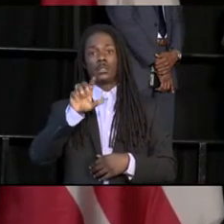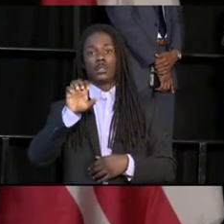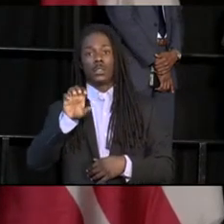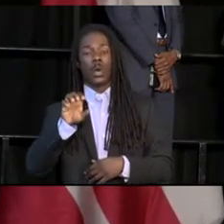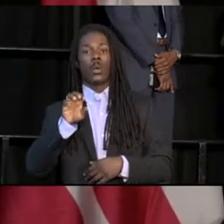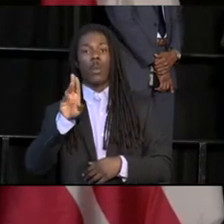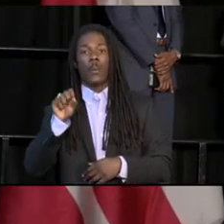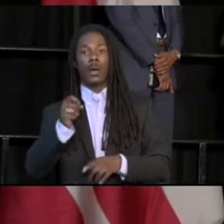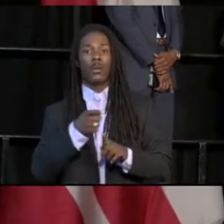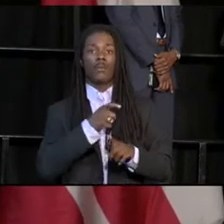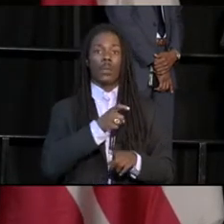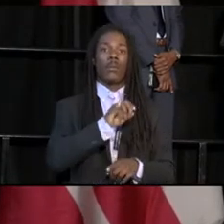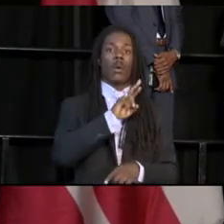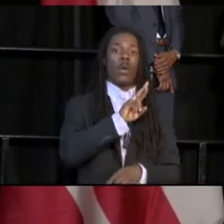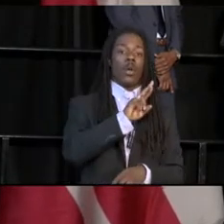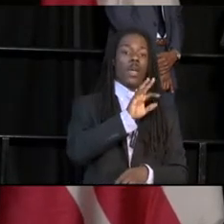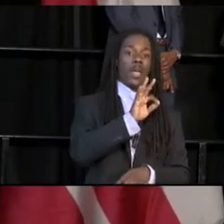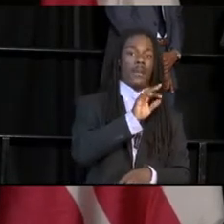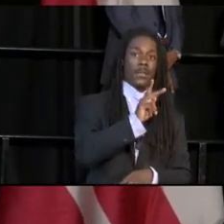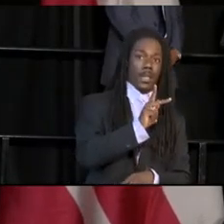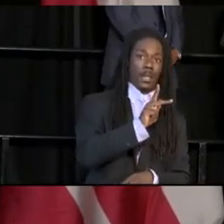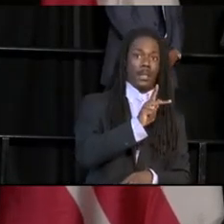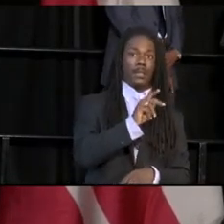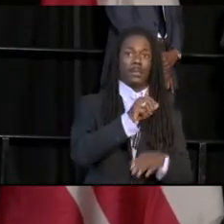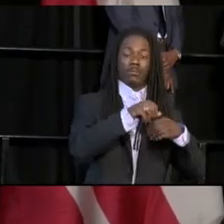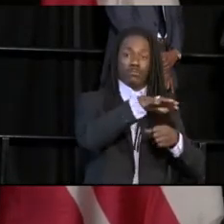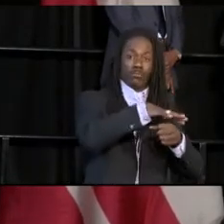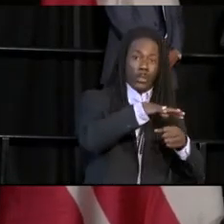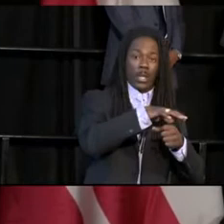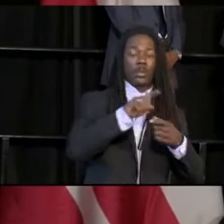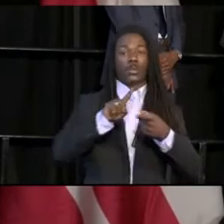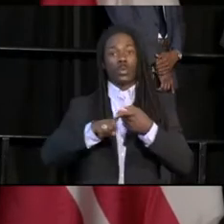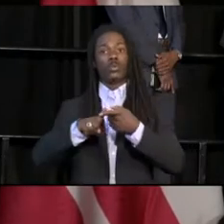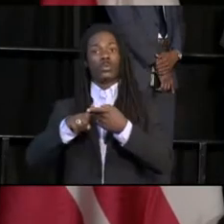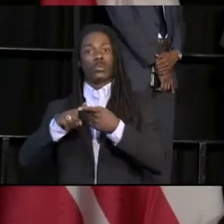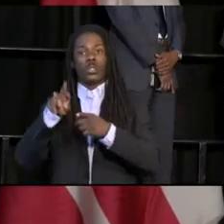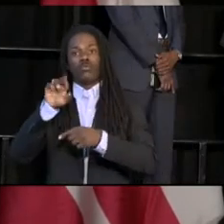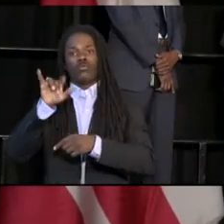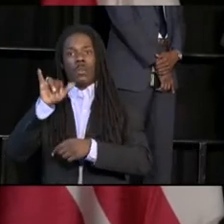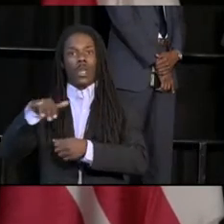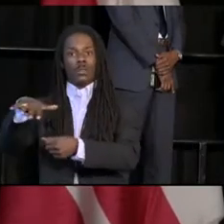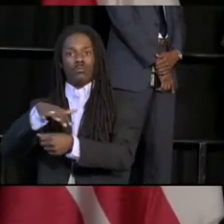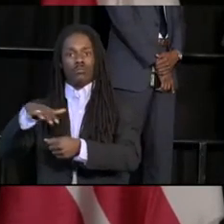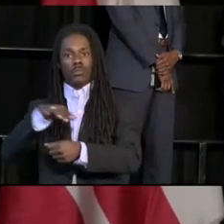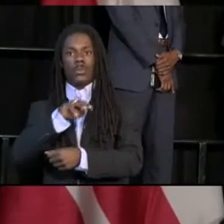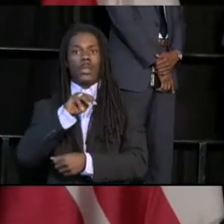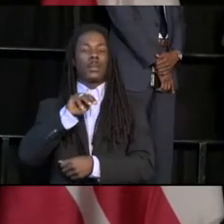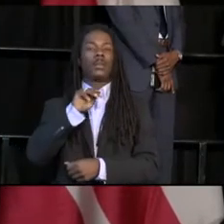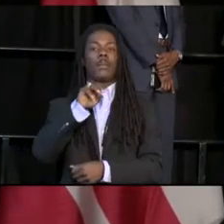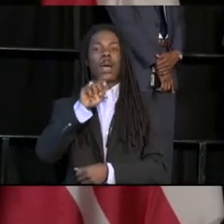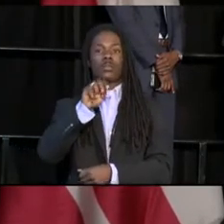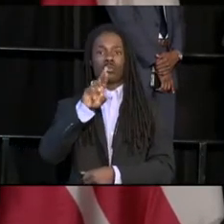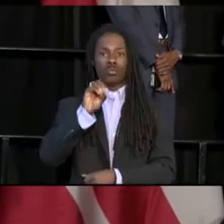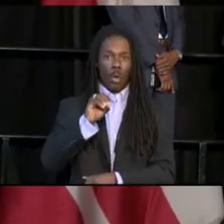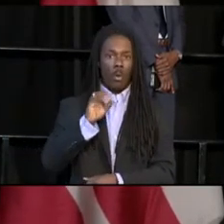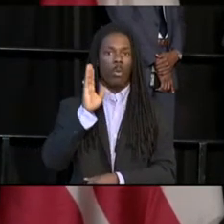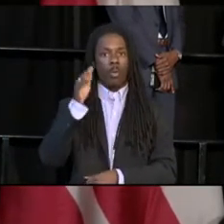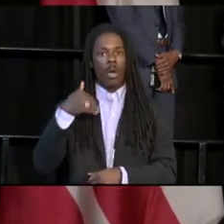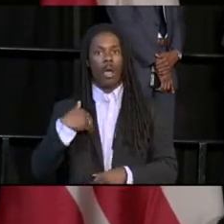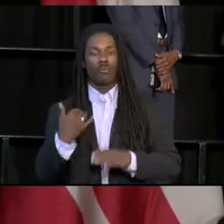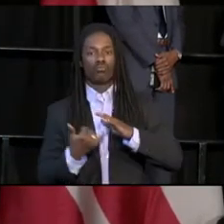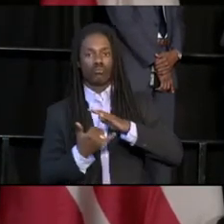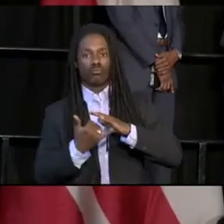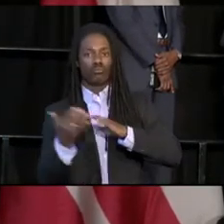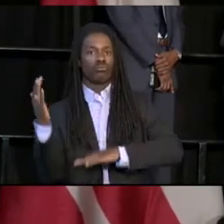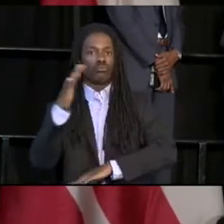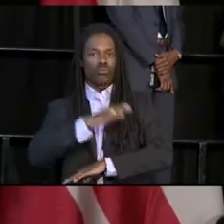Stadium to the rally site. Metro will also run rush hour service levels throughout the day to accommodate the expected